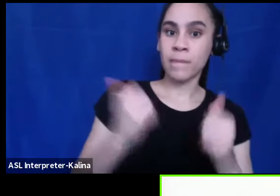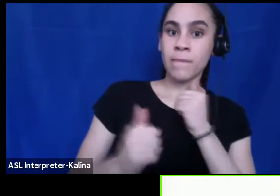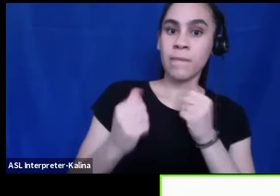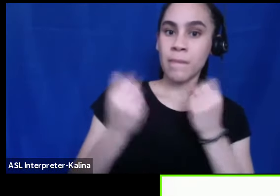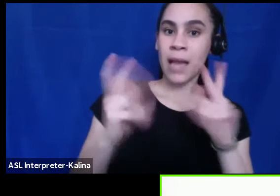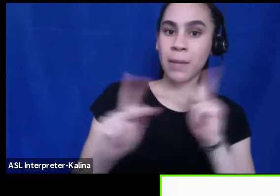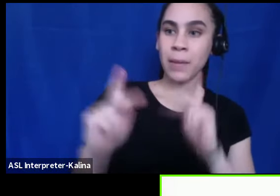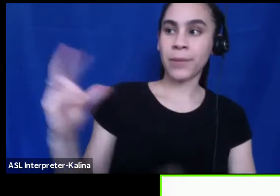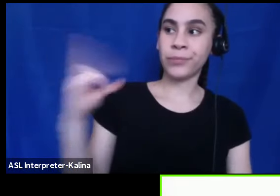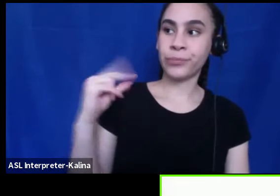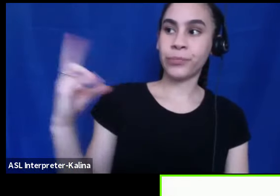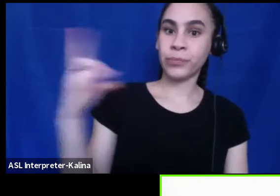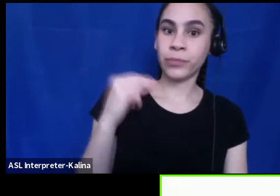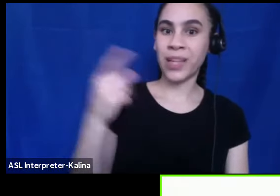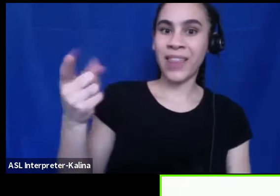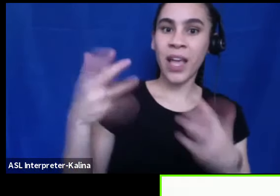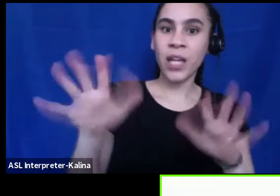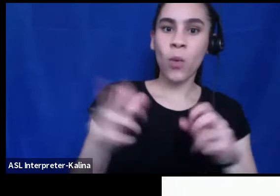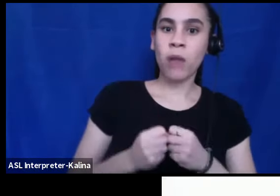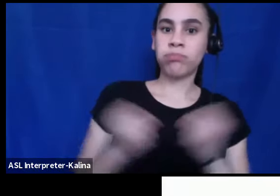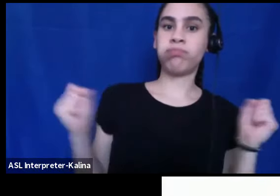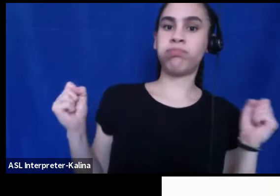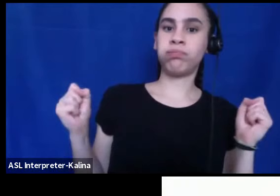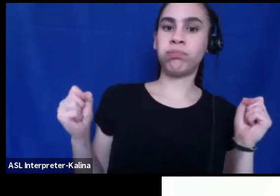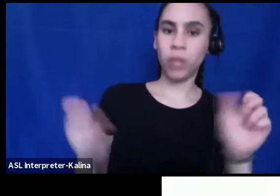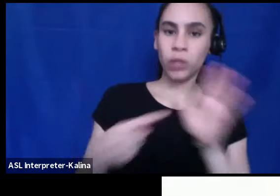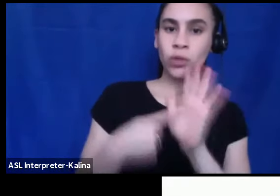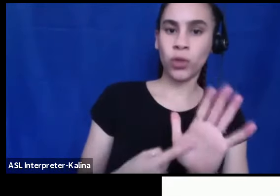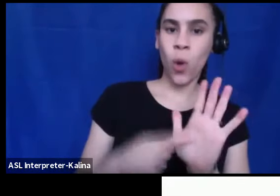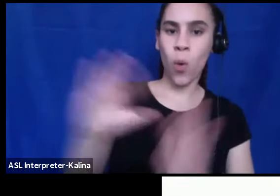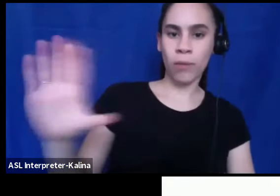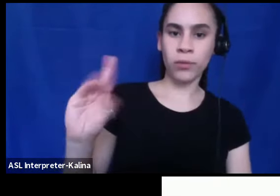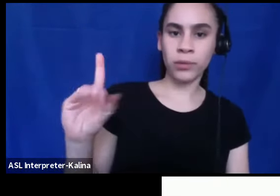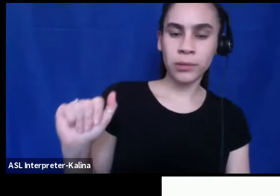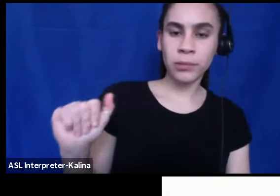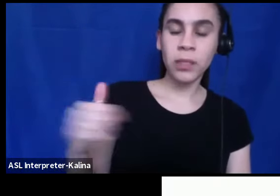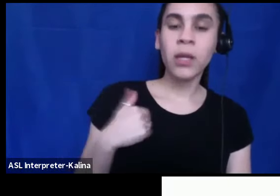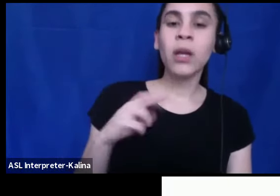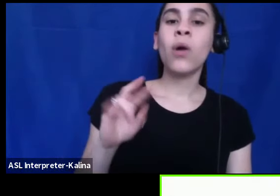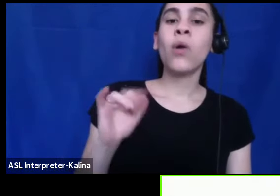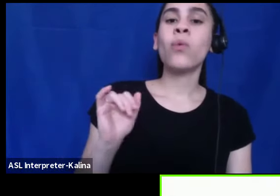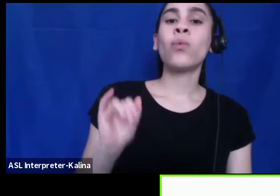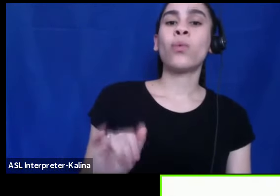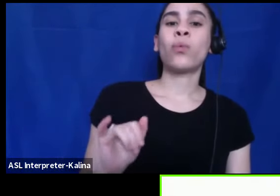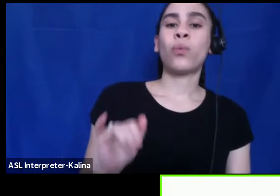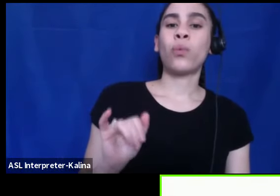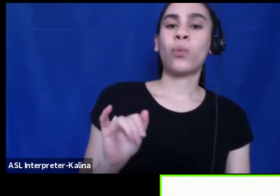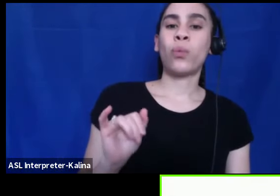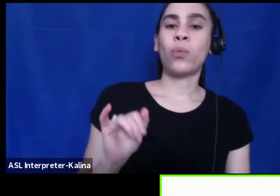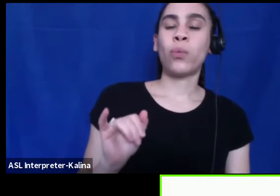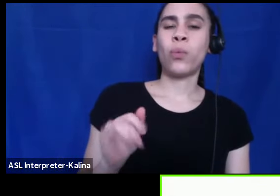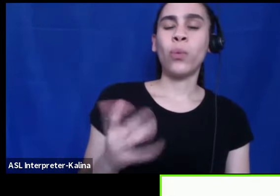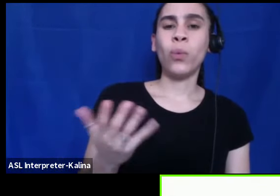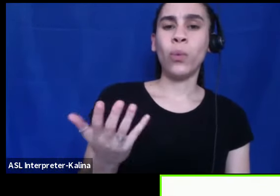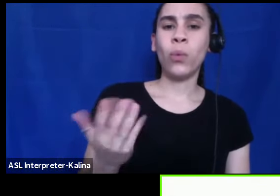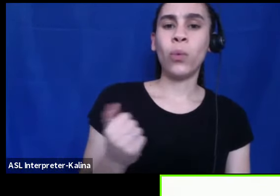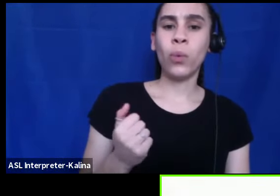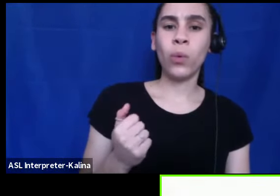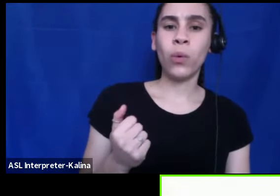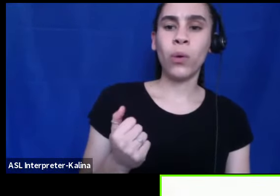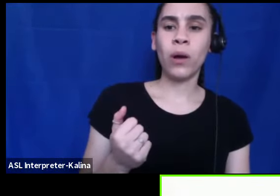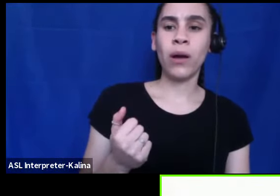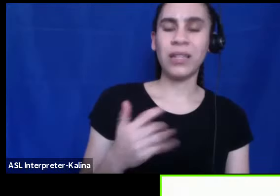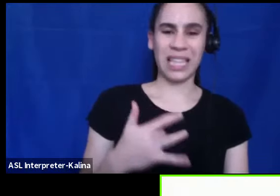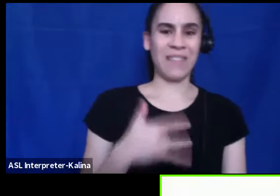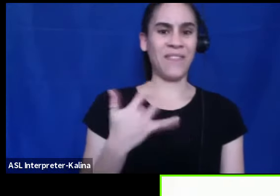be outed, basically. Yeah. And so I would imagine that a feeling of